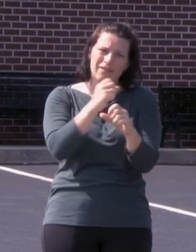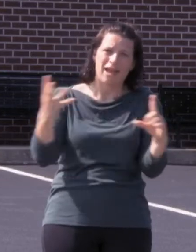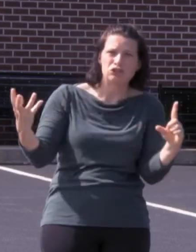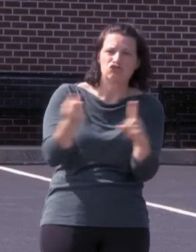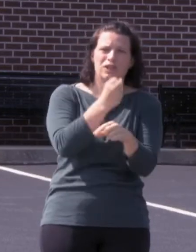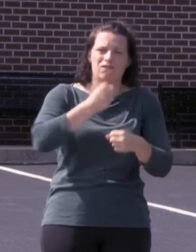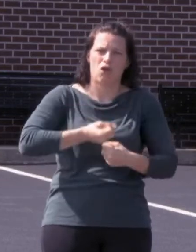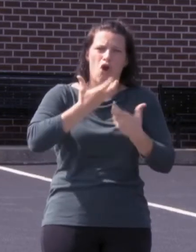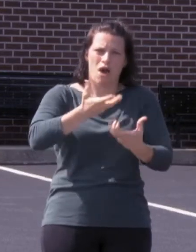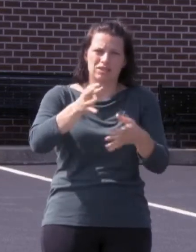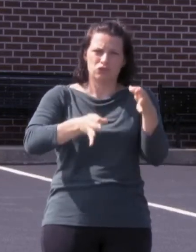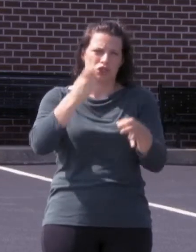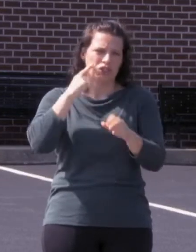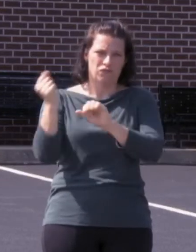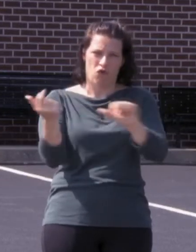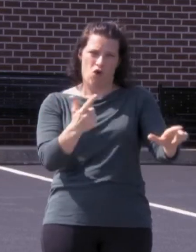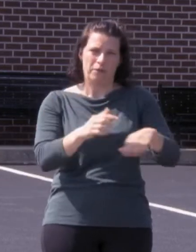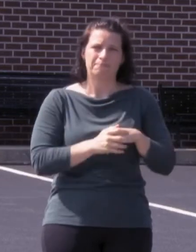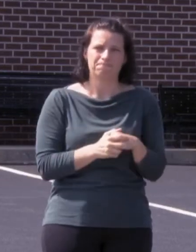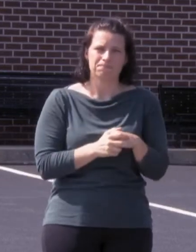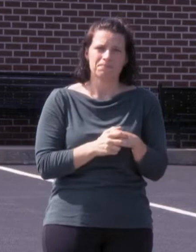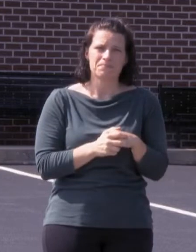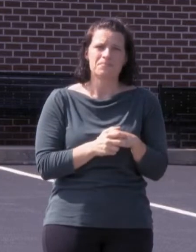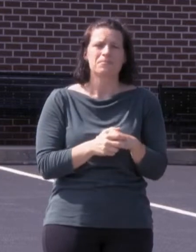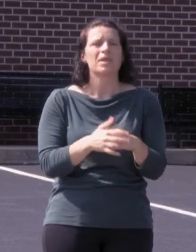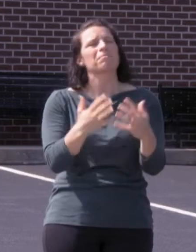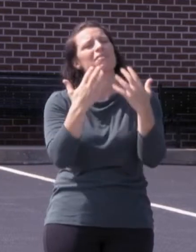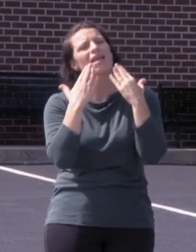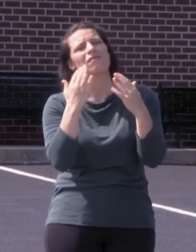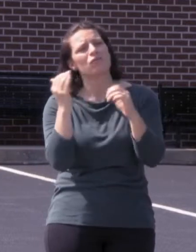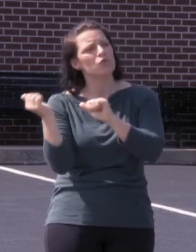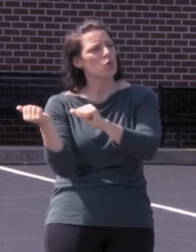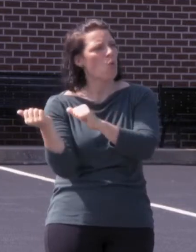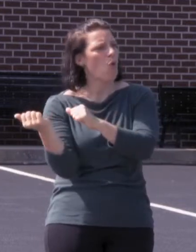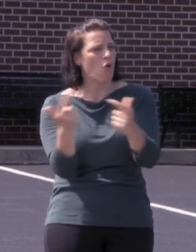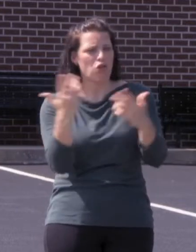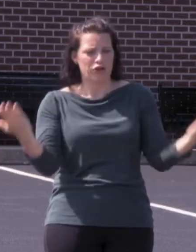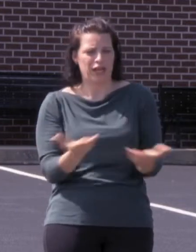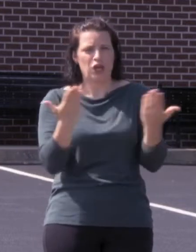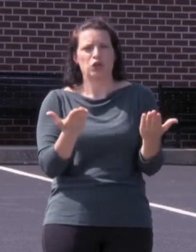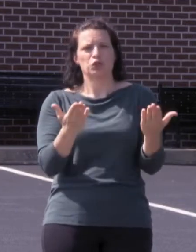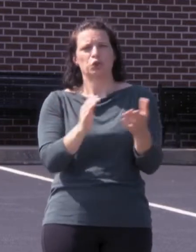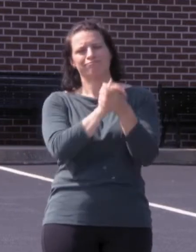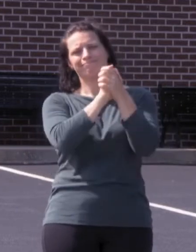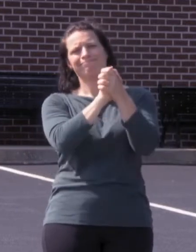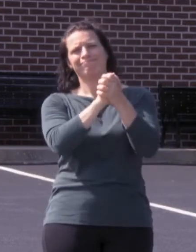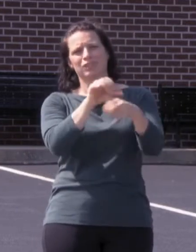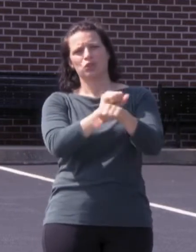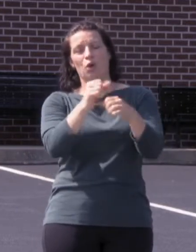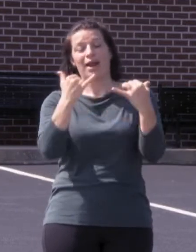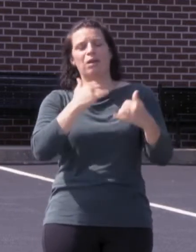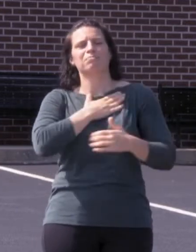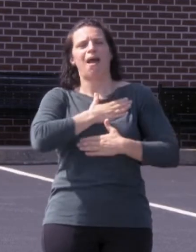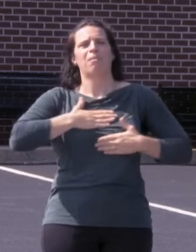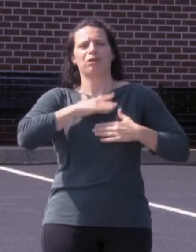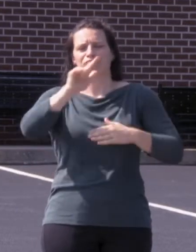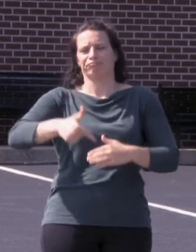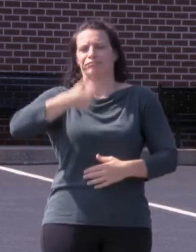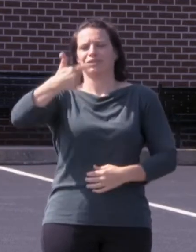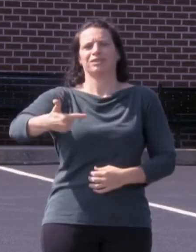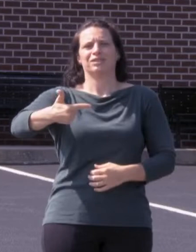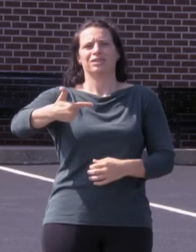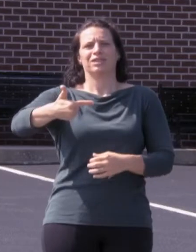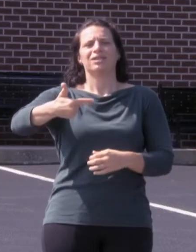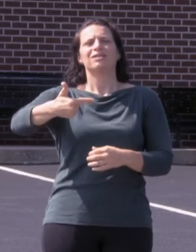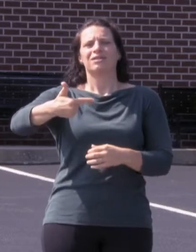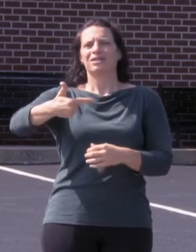of justice for all. I'm grateful that everyone is here today to commemorate this work. And now it's my pleasure to turn the podium over